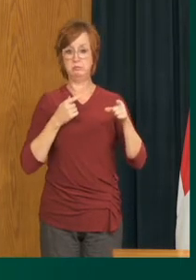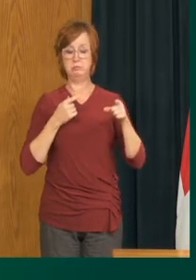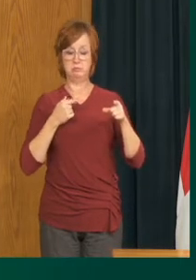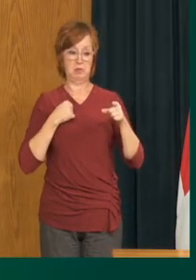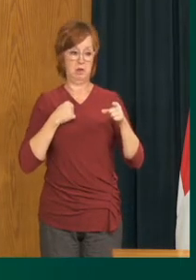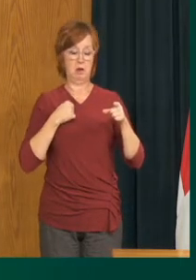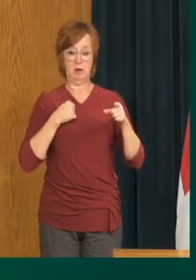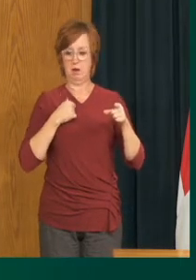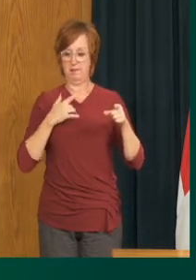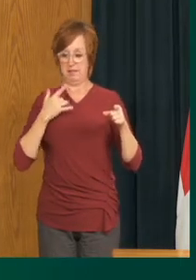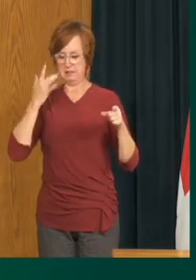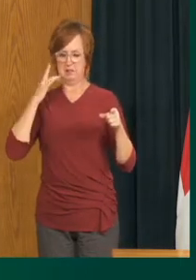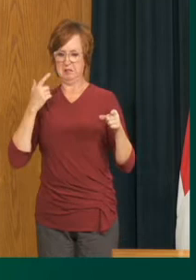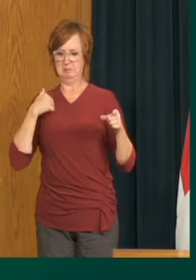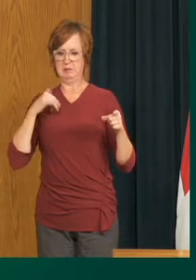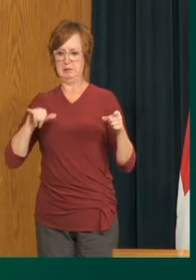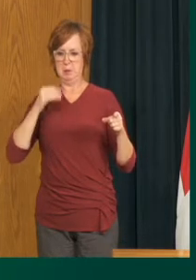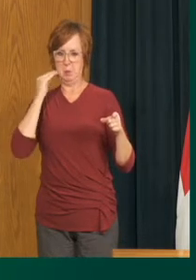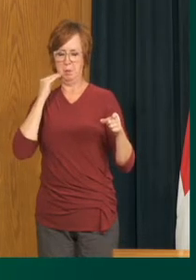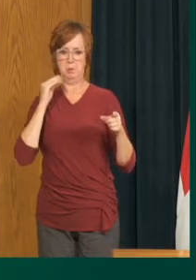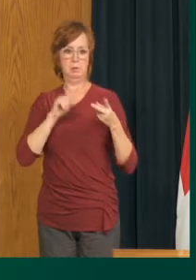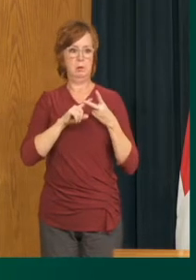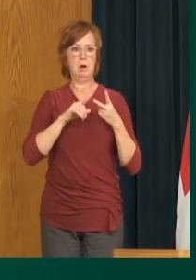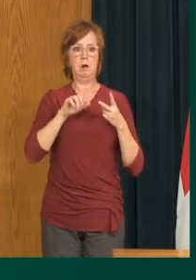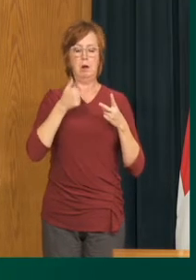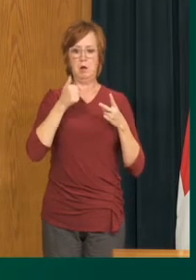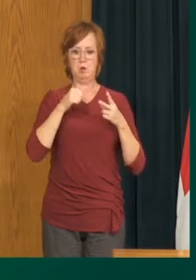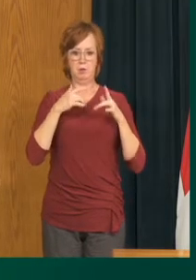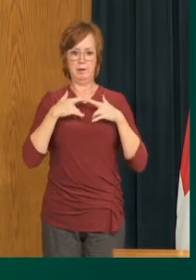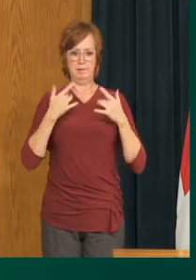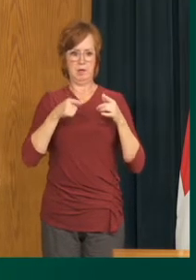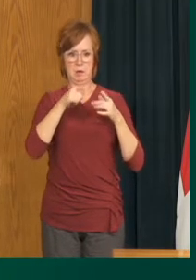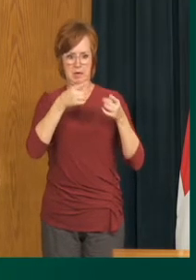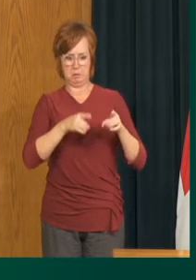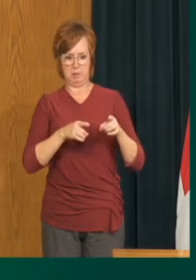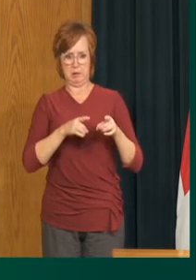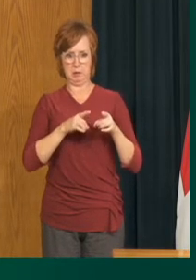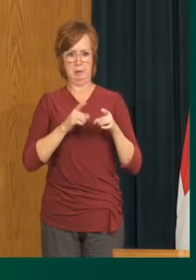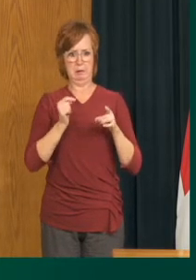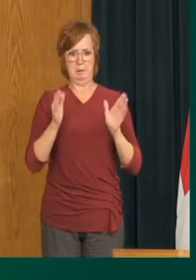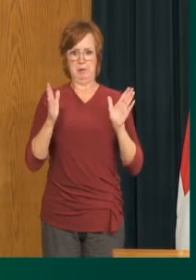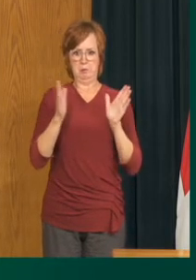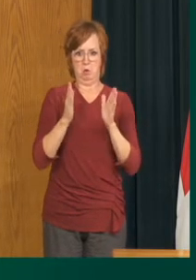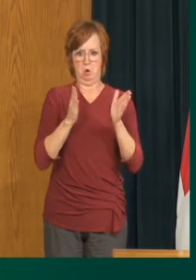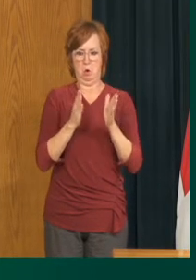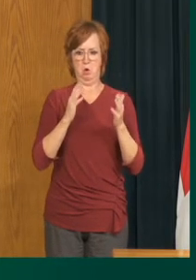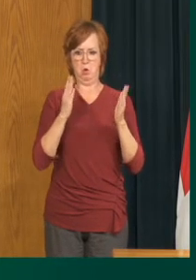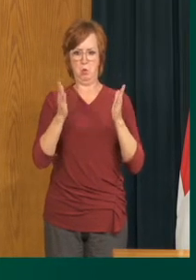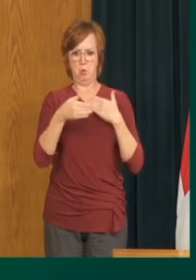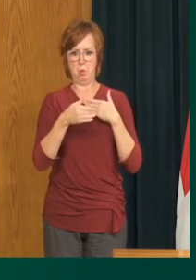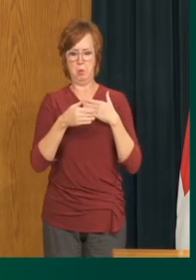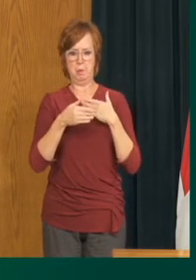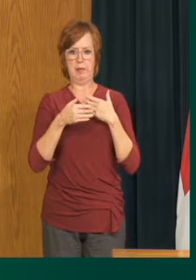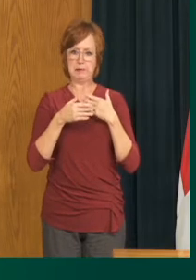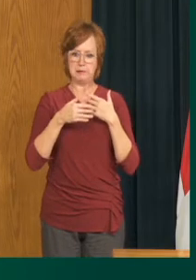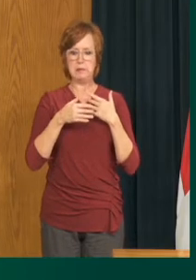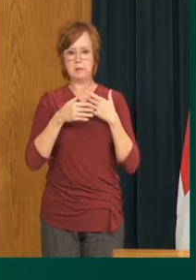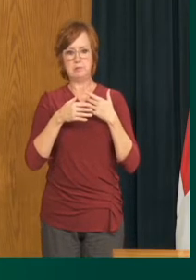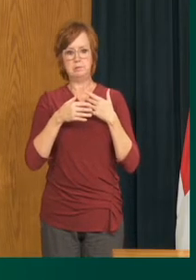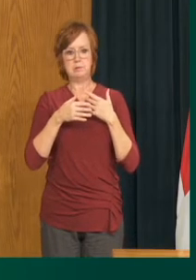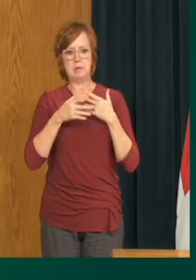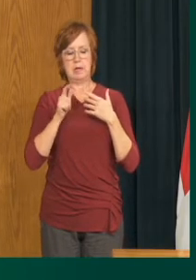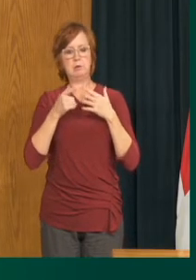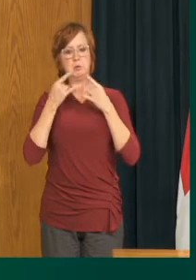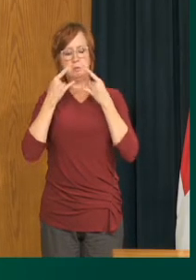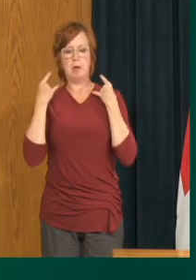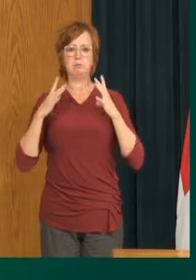setting where you can't maintain that 2-meter distance and you need to get together in an enclosed space for